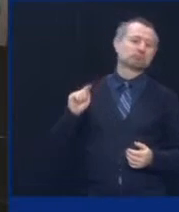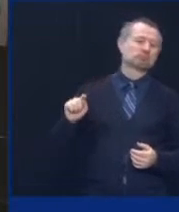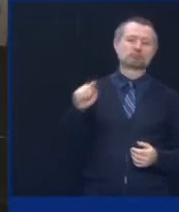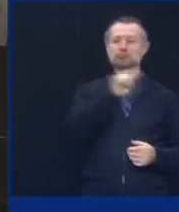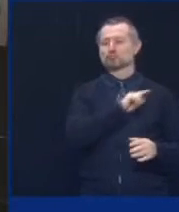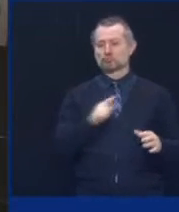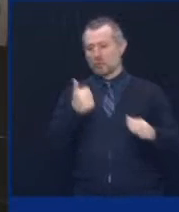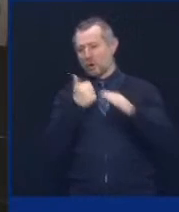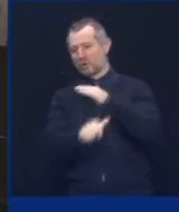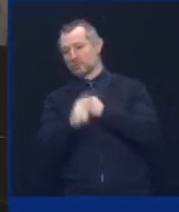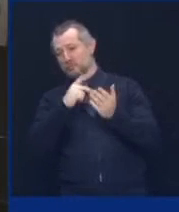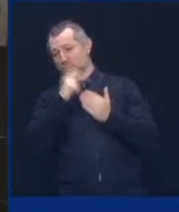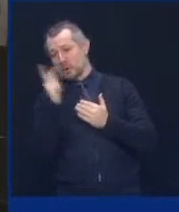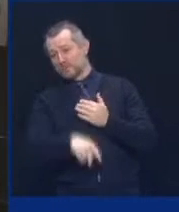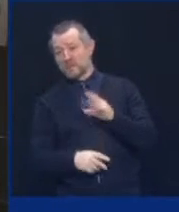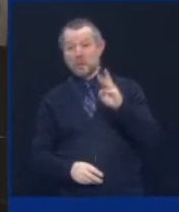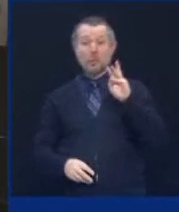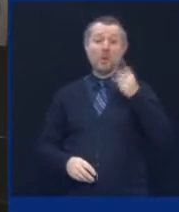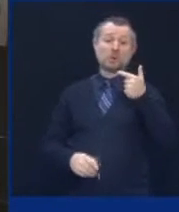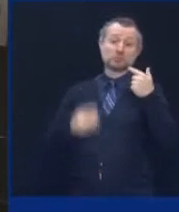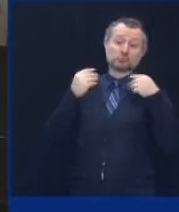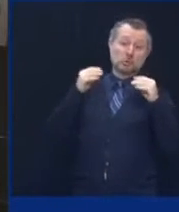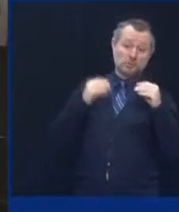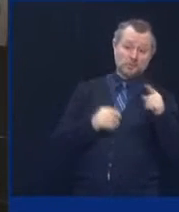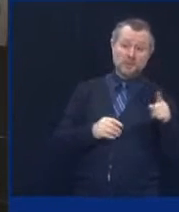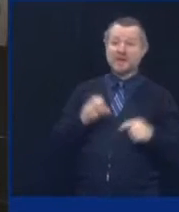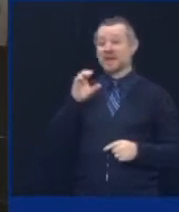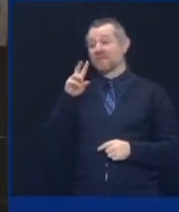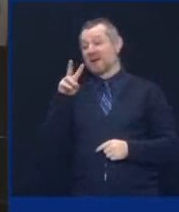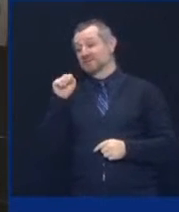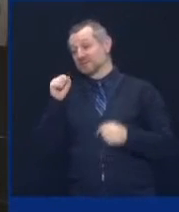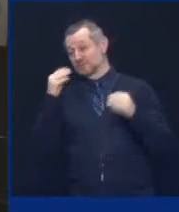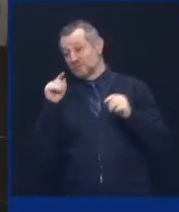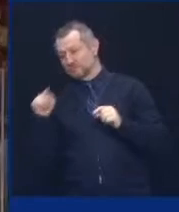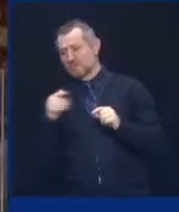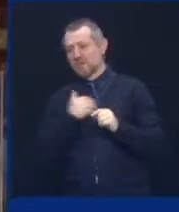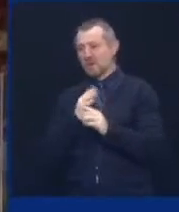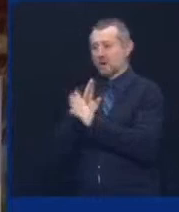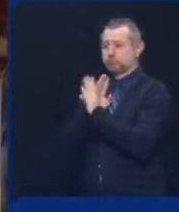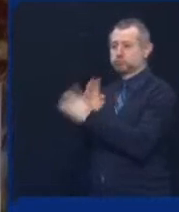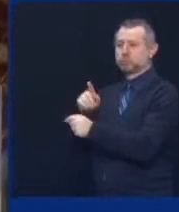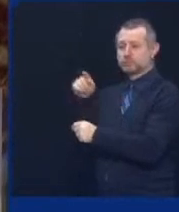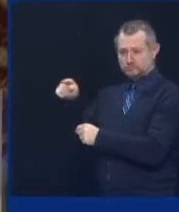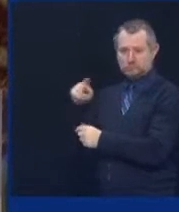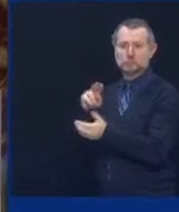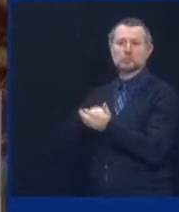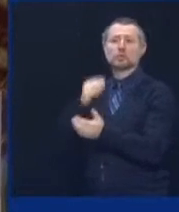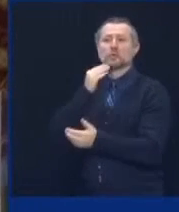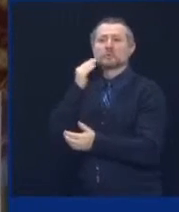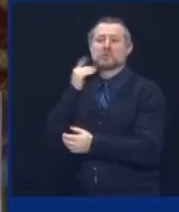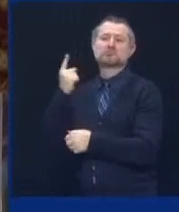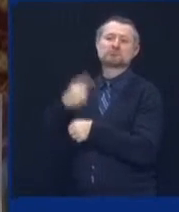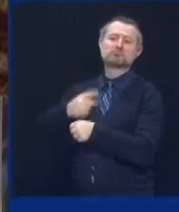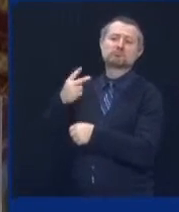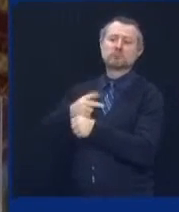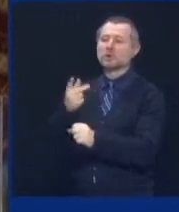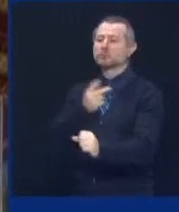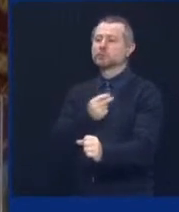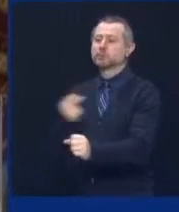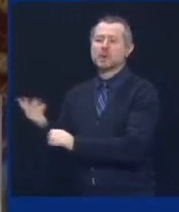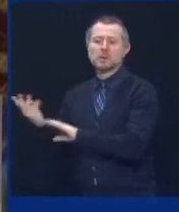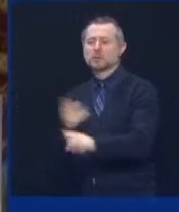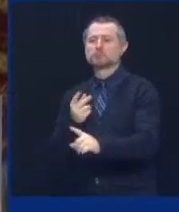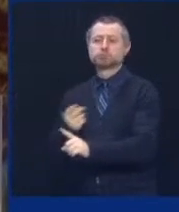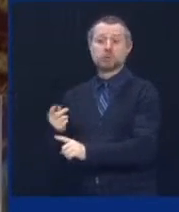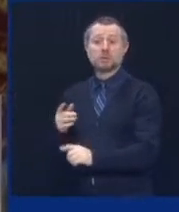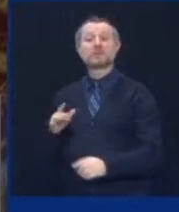and CVS staff go to the long-term care facility and they do a day of, or several days of administration, and then 3 weeks later come back for shot